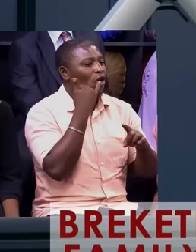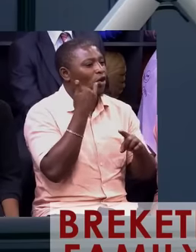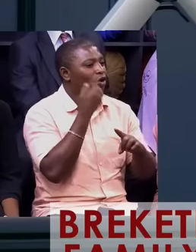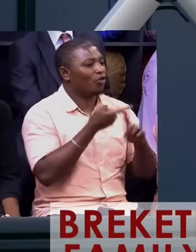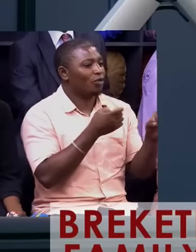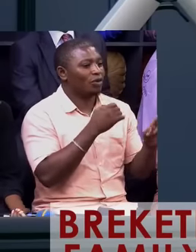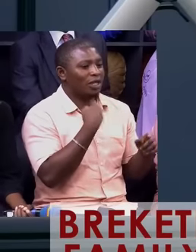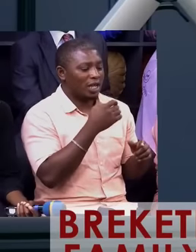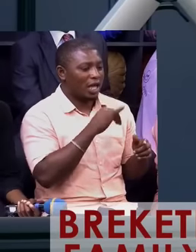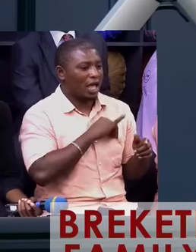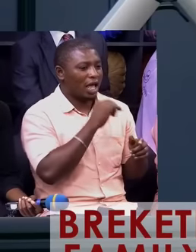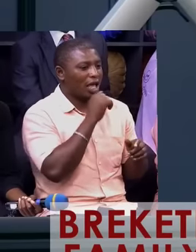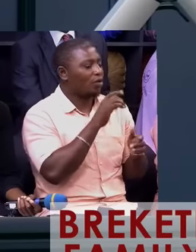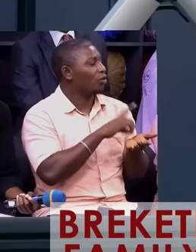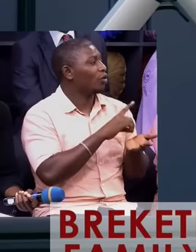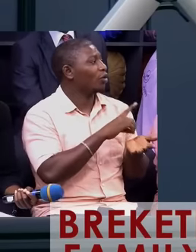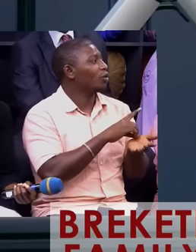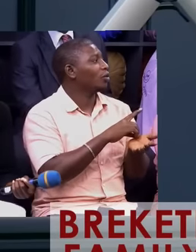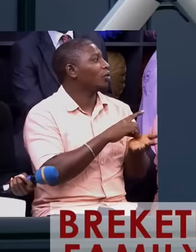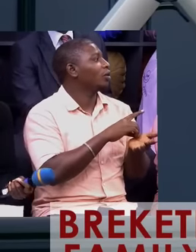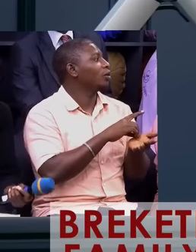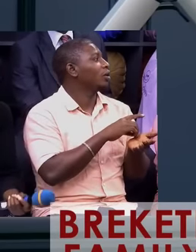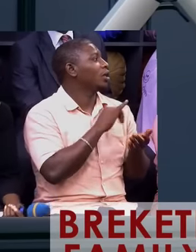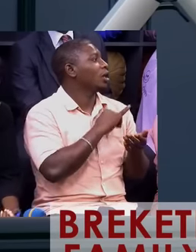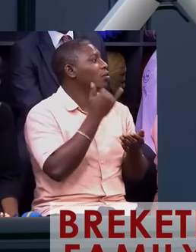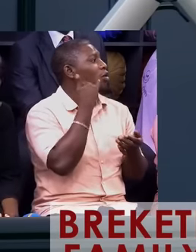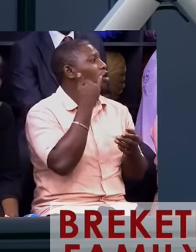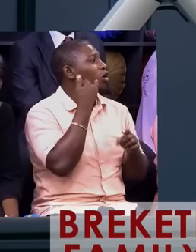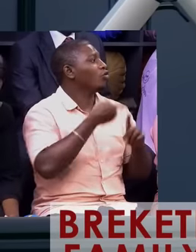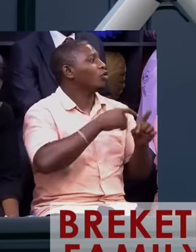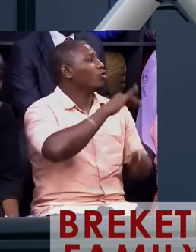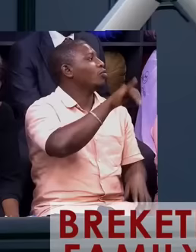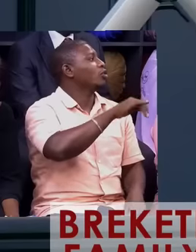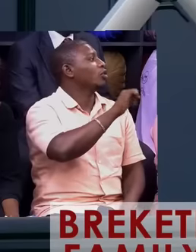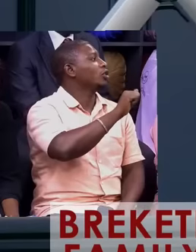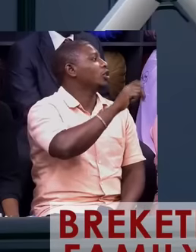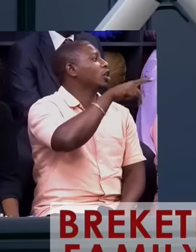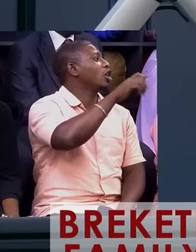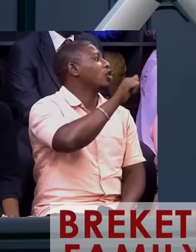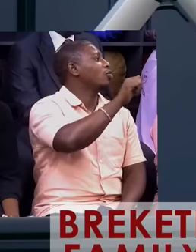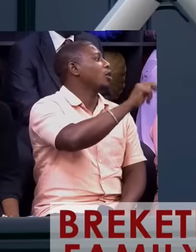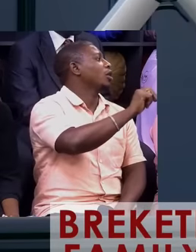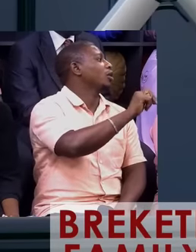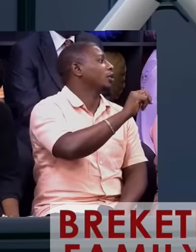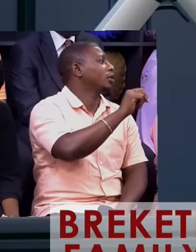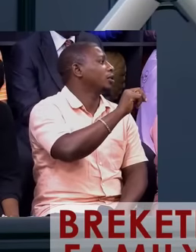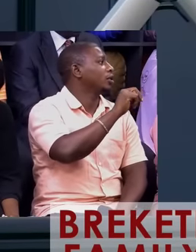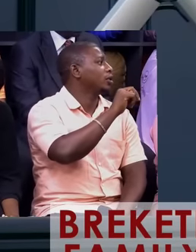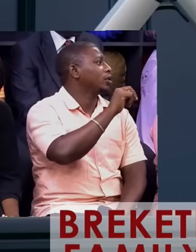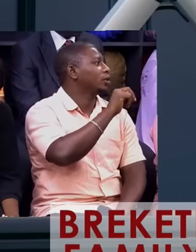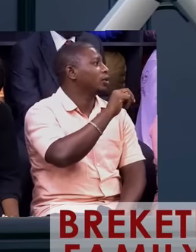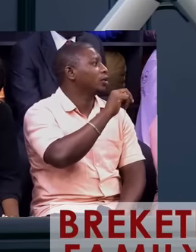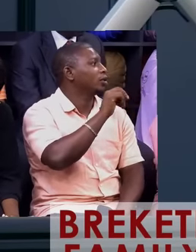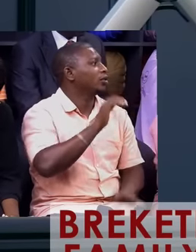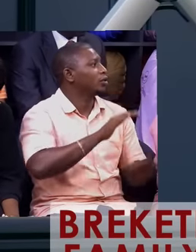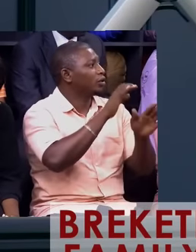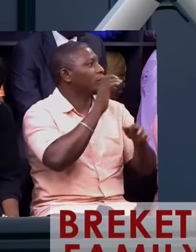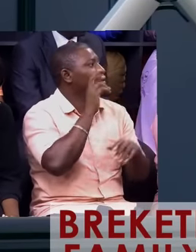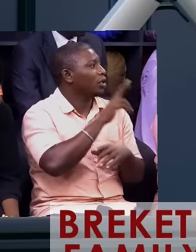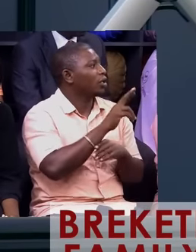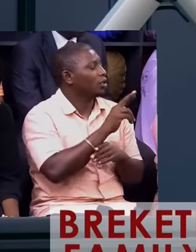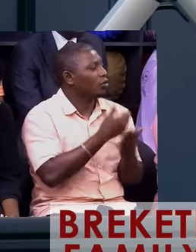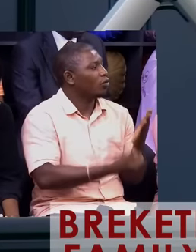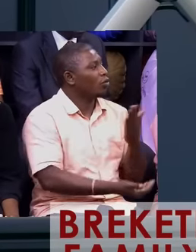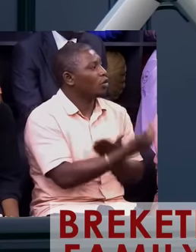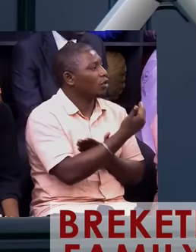telephone Simon pet from Japan oh our bre family Ambassador in Japan your Excellency Simon Peters